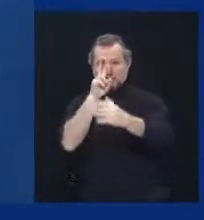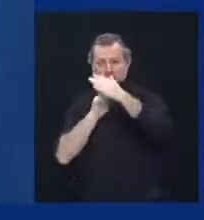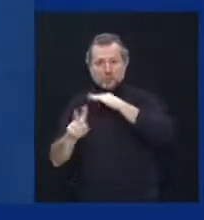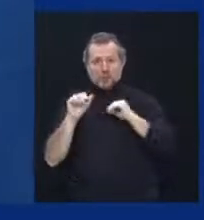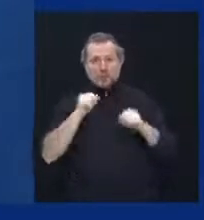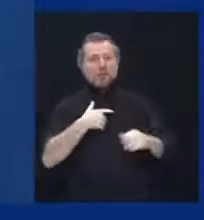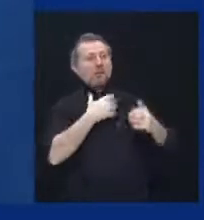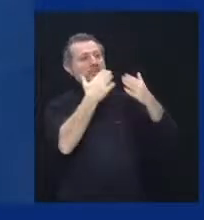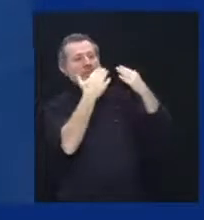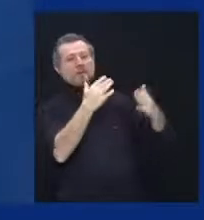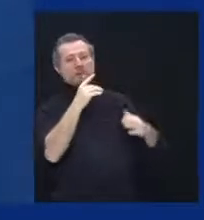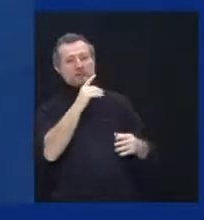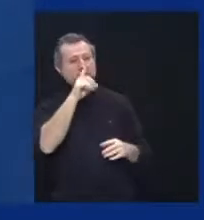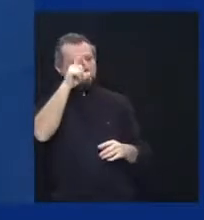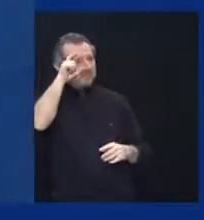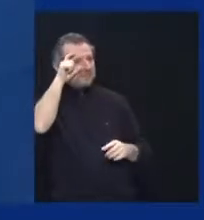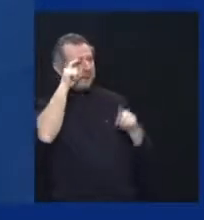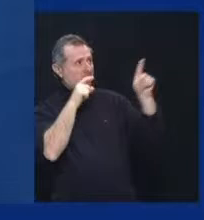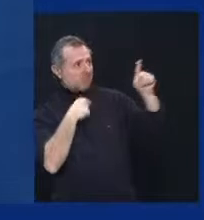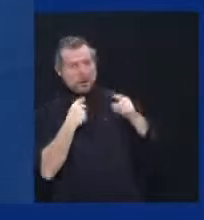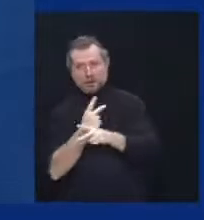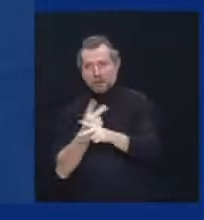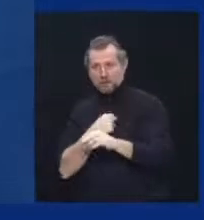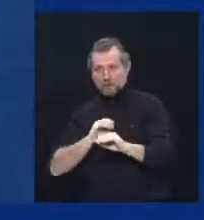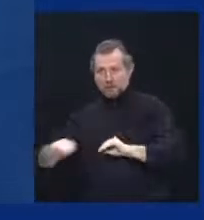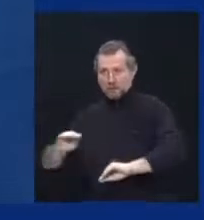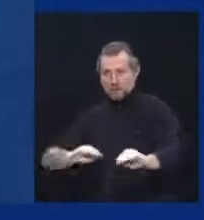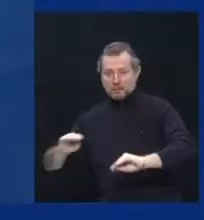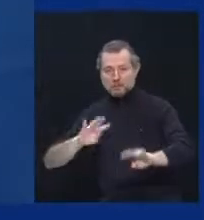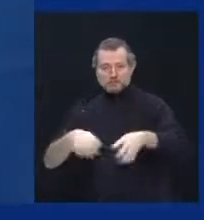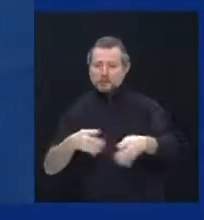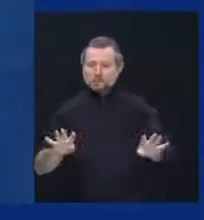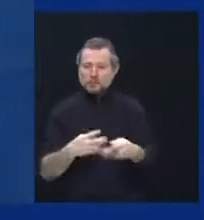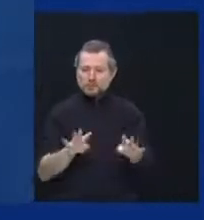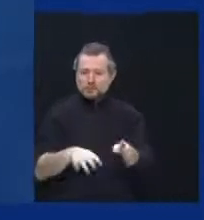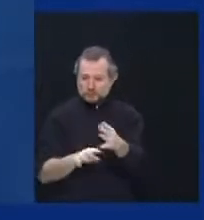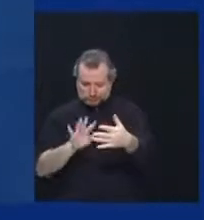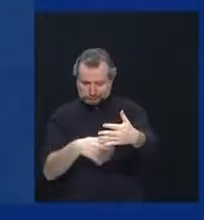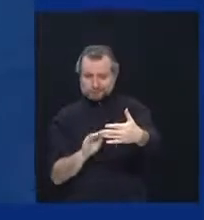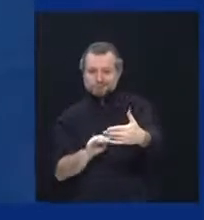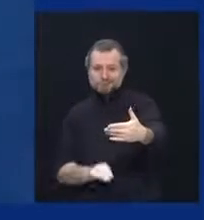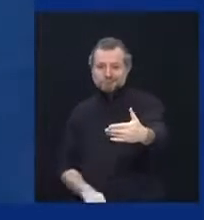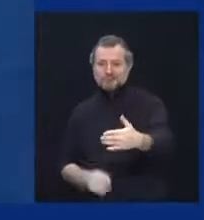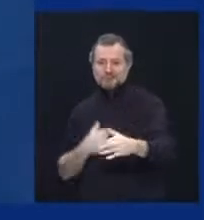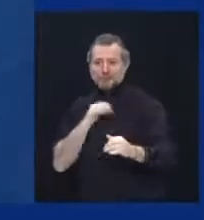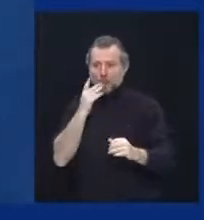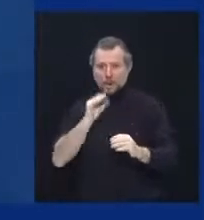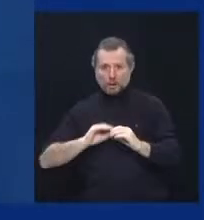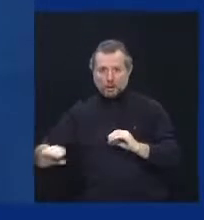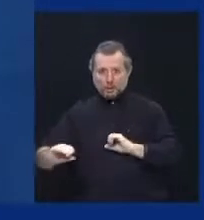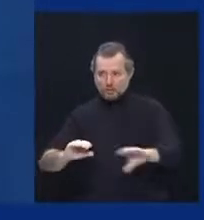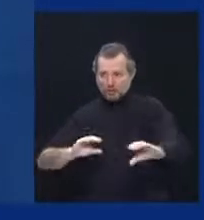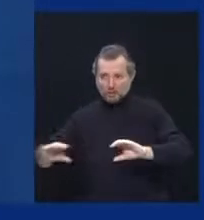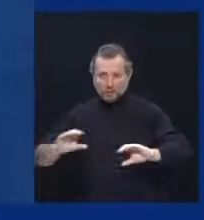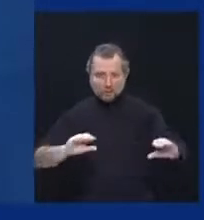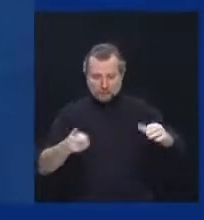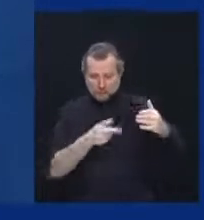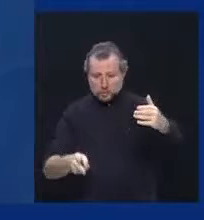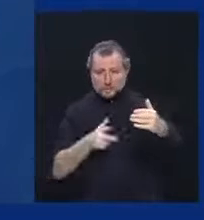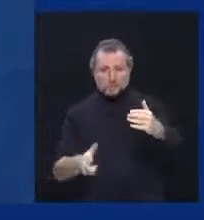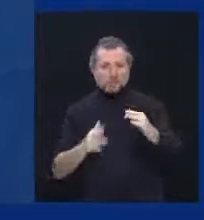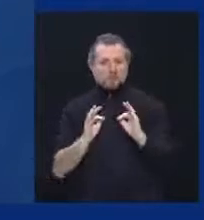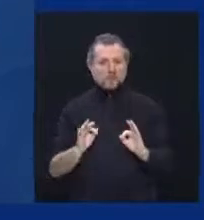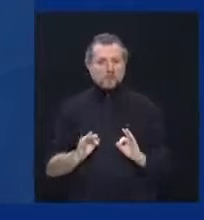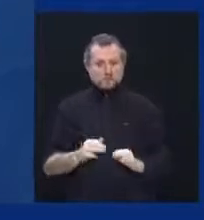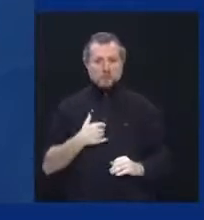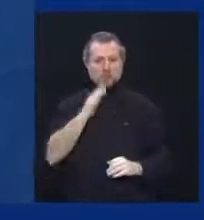much, much better than where we were. So I can then say to local governments, you're going to get 16% more next week and the week after and the week